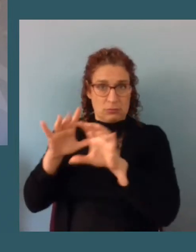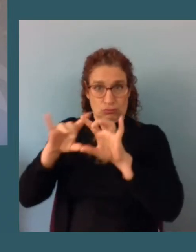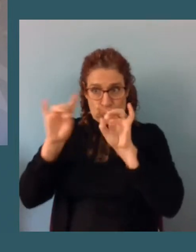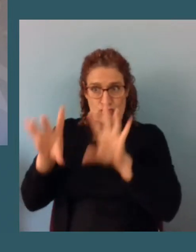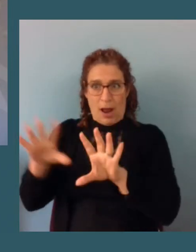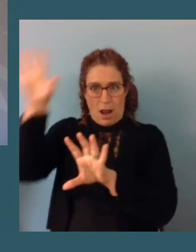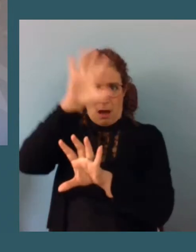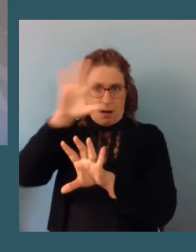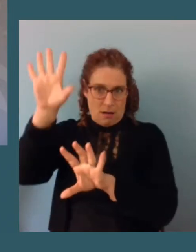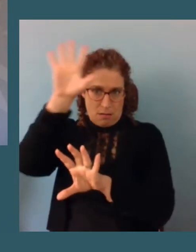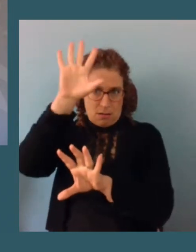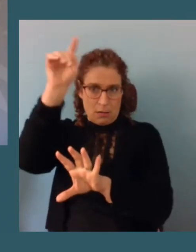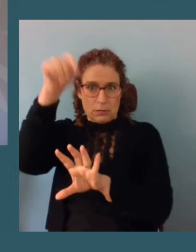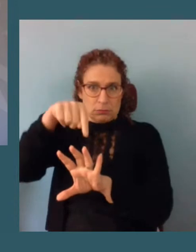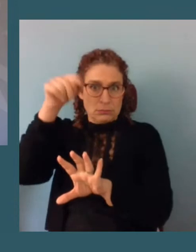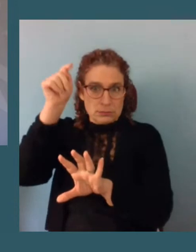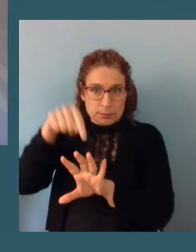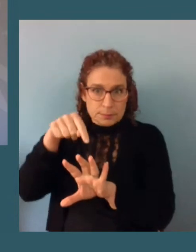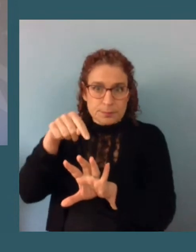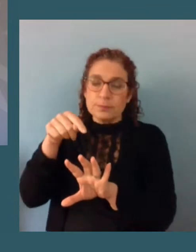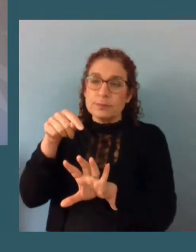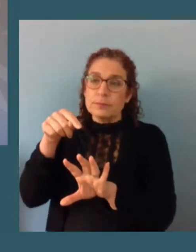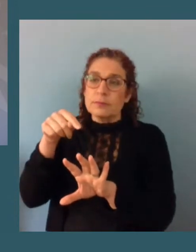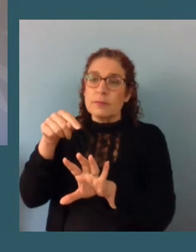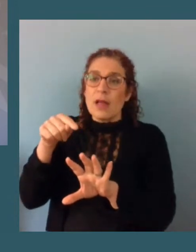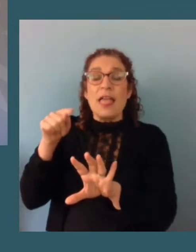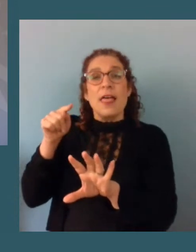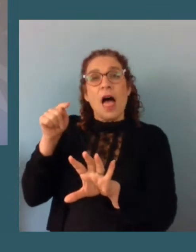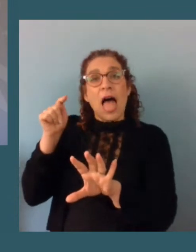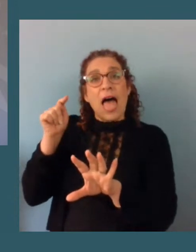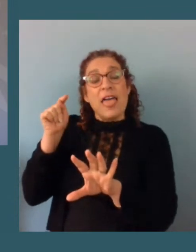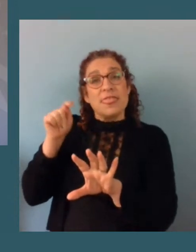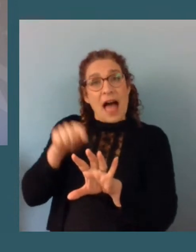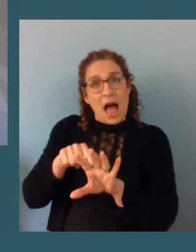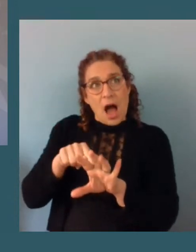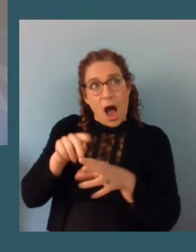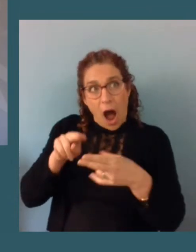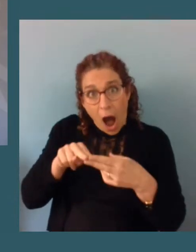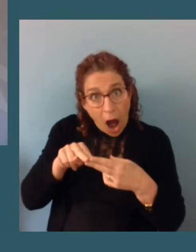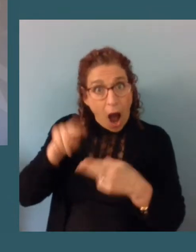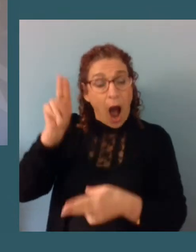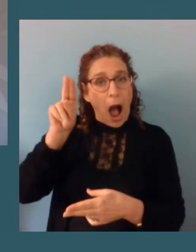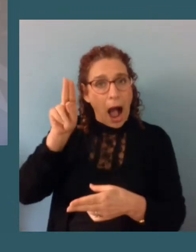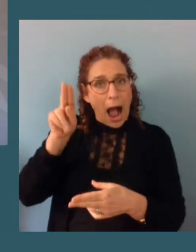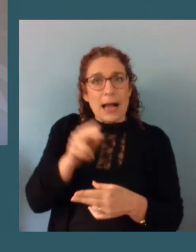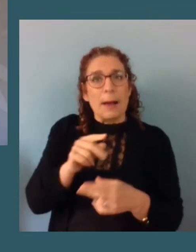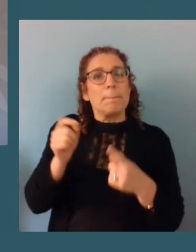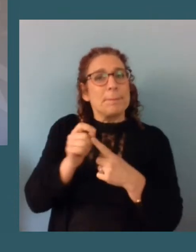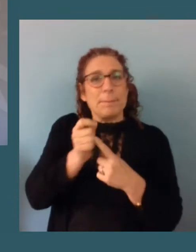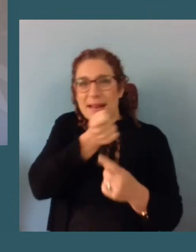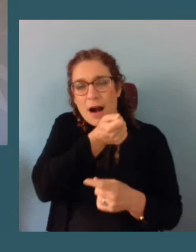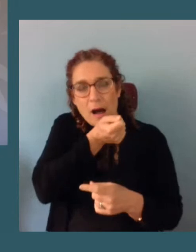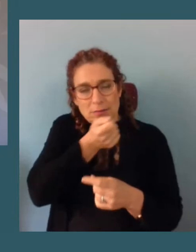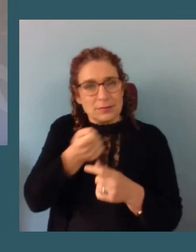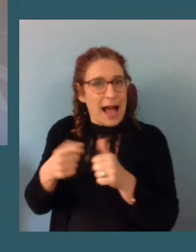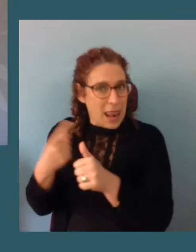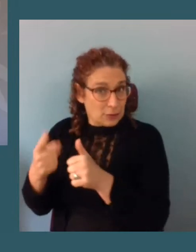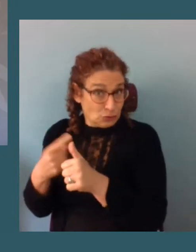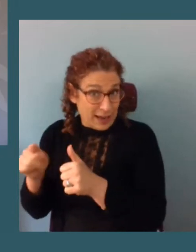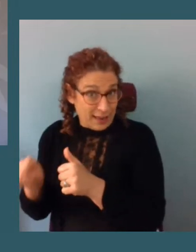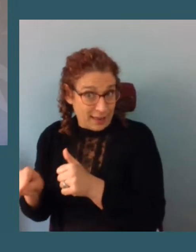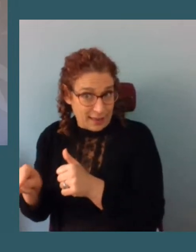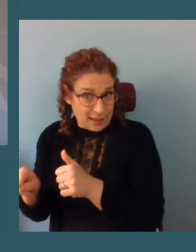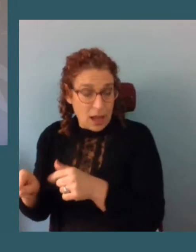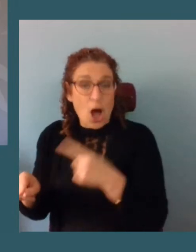allergy to the peanut allergy was higher than those of the people who were